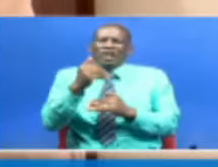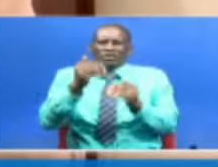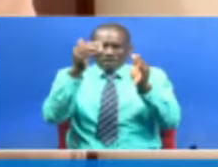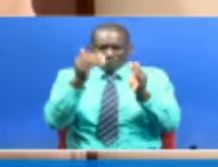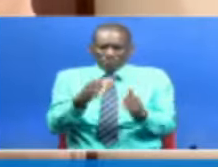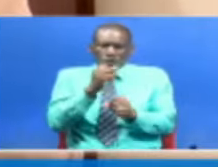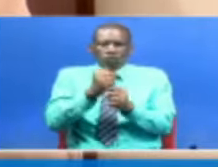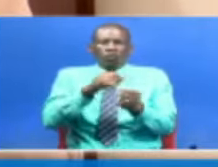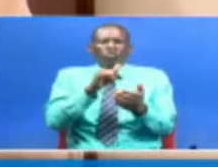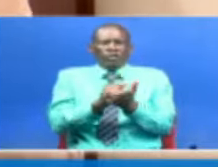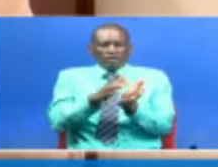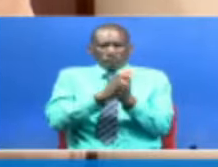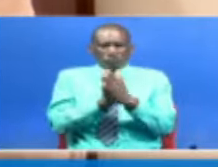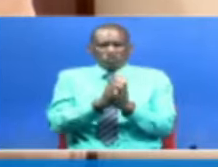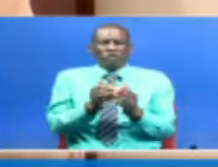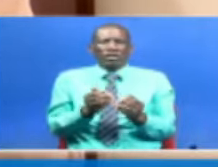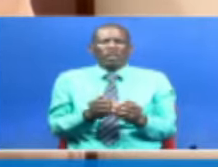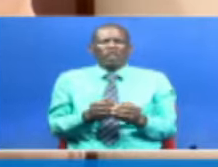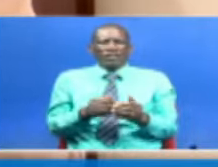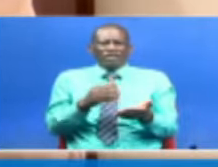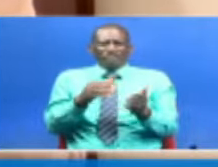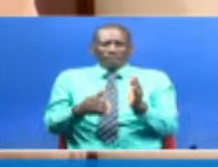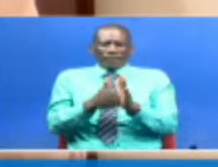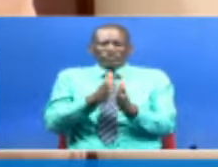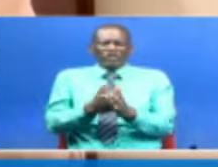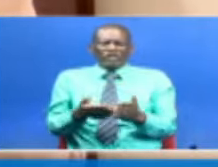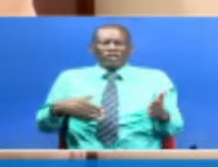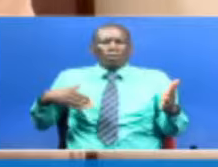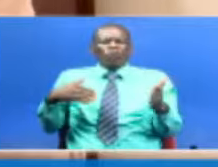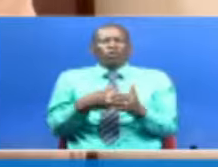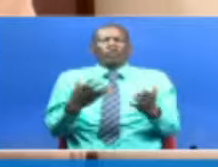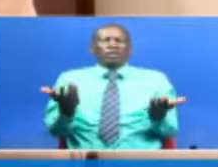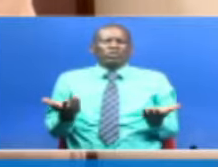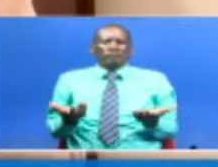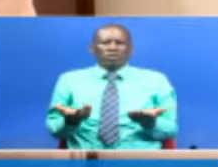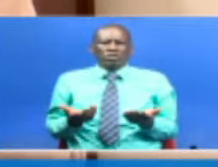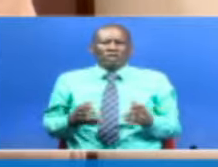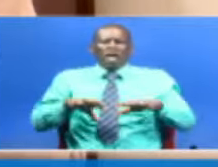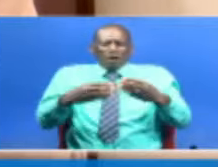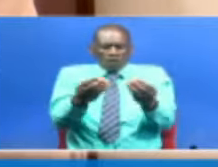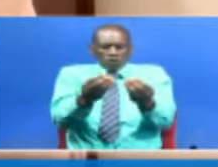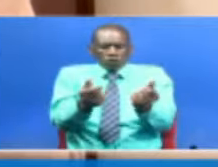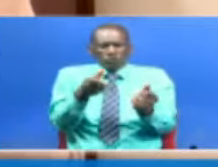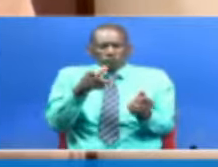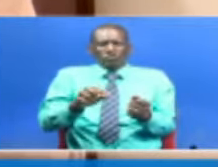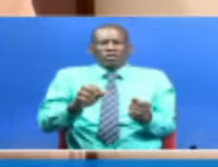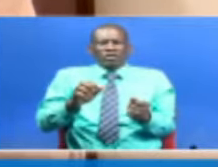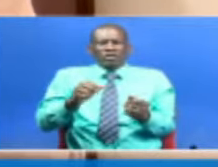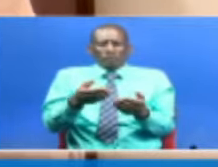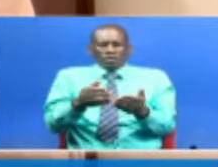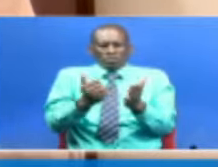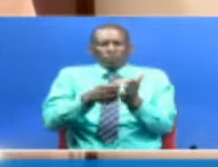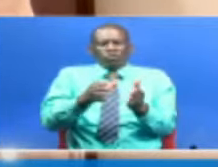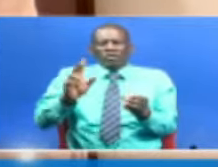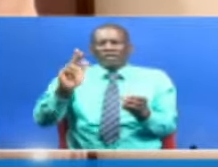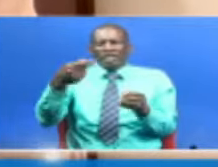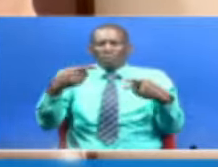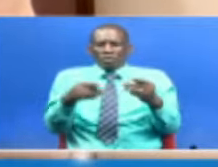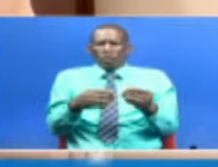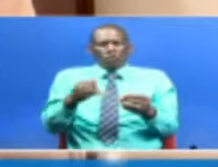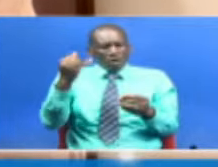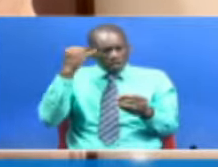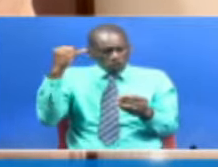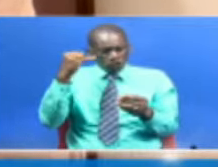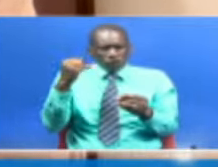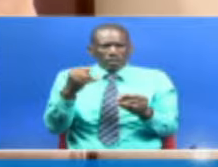that story or highlights that story, they're quickly shut down. How are you addressing such Kenyans who are becoming innovative in the space